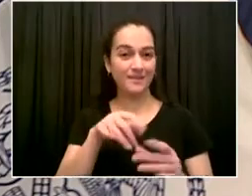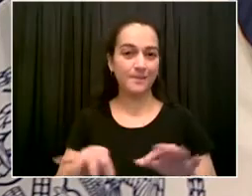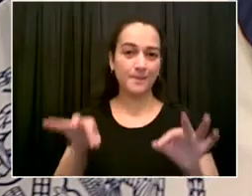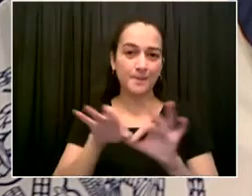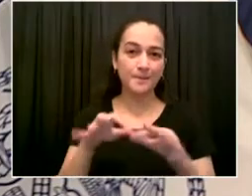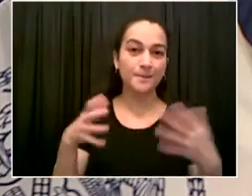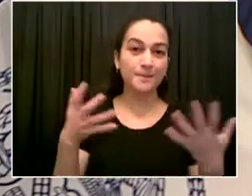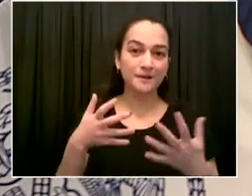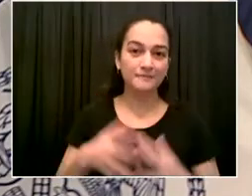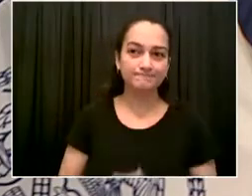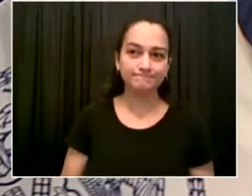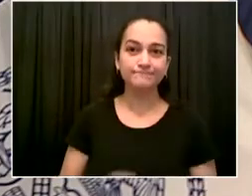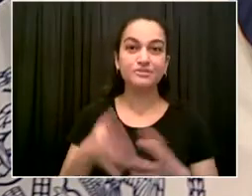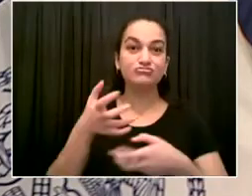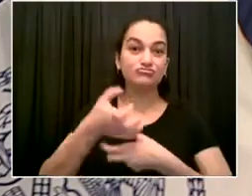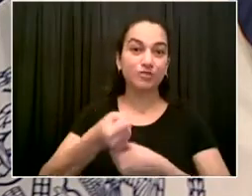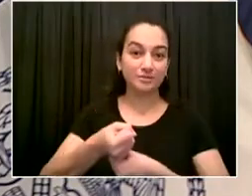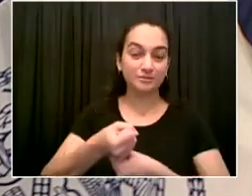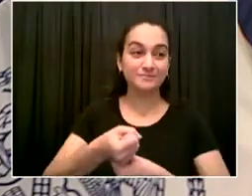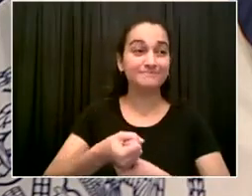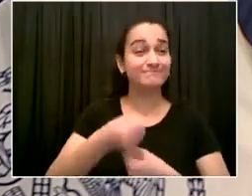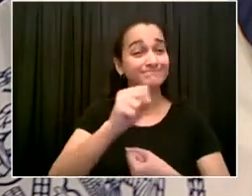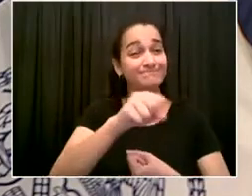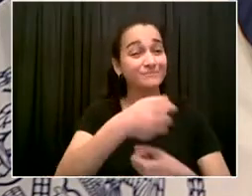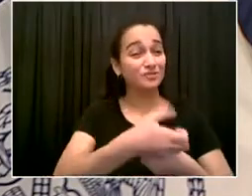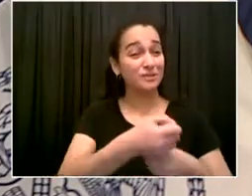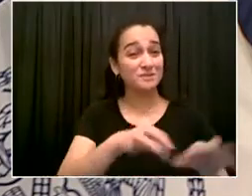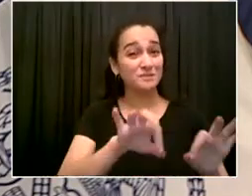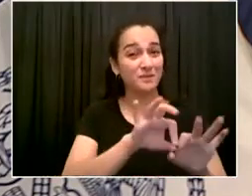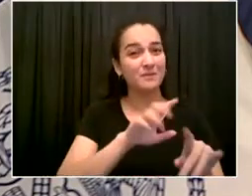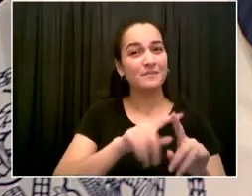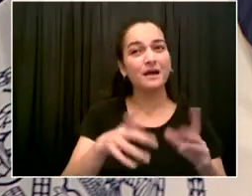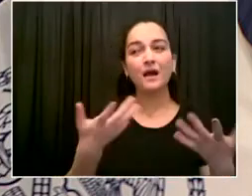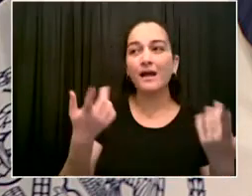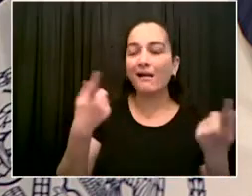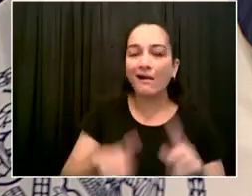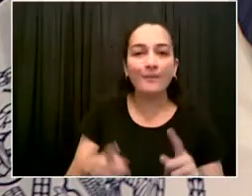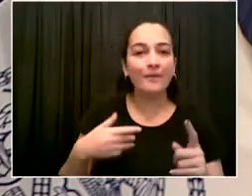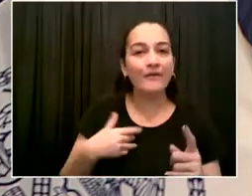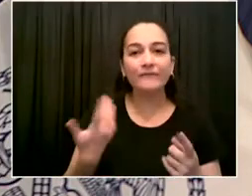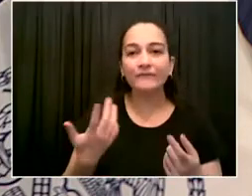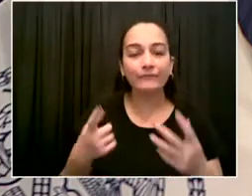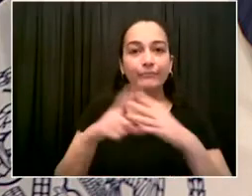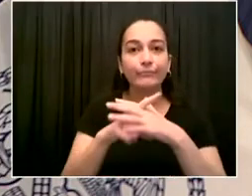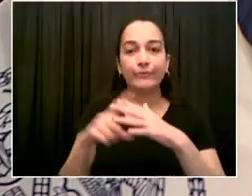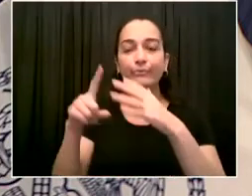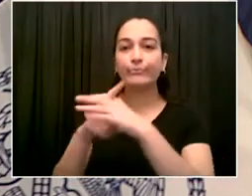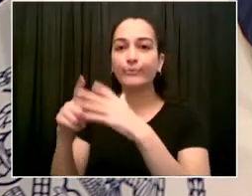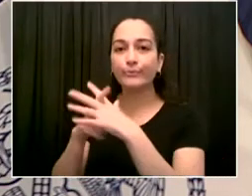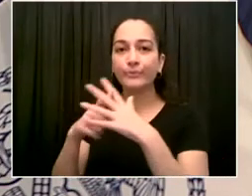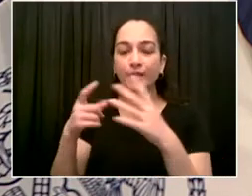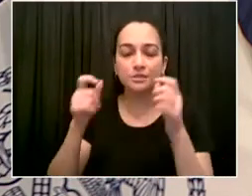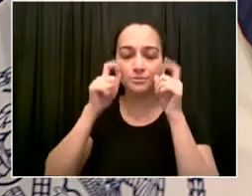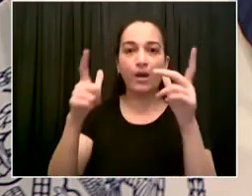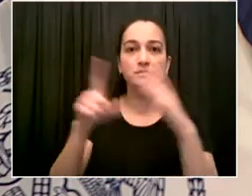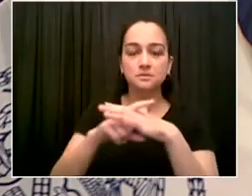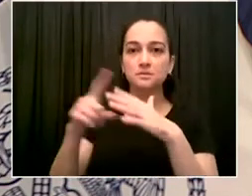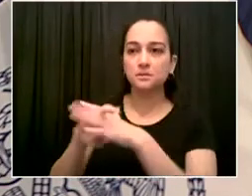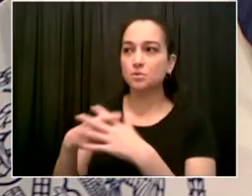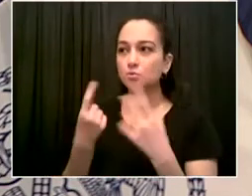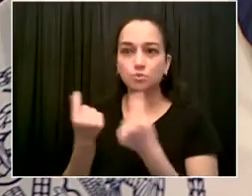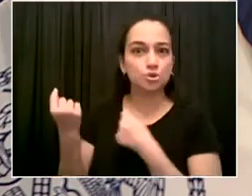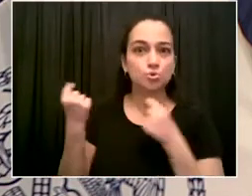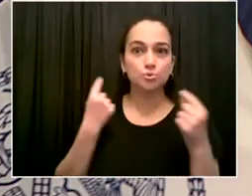all the healthcare community and the scientific community. They've been grappling with an ever-changing situation and a lot of